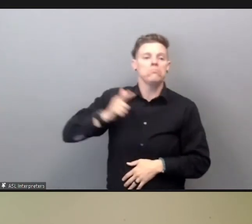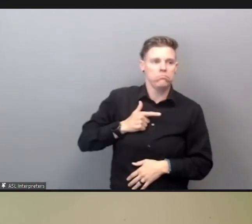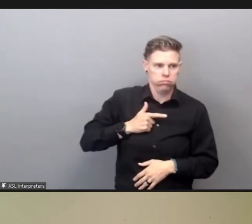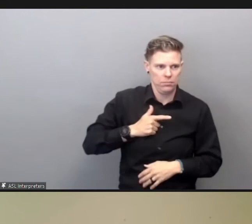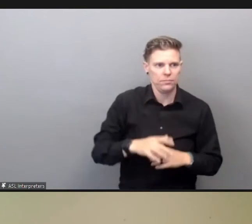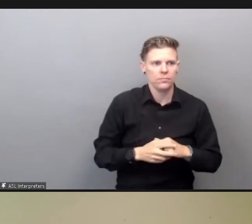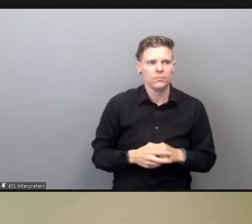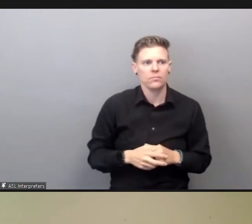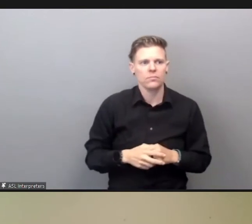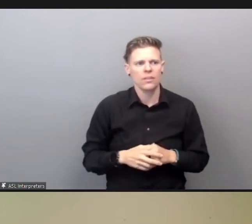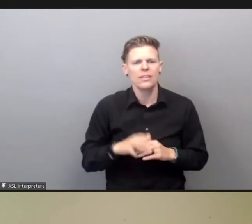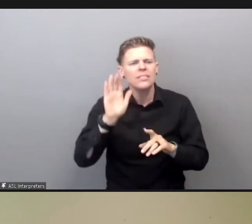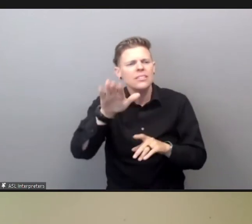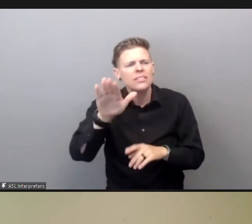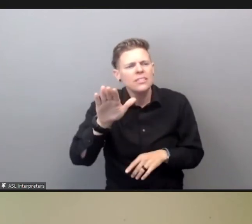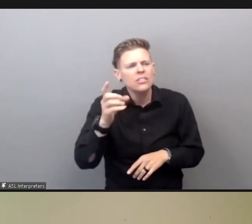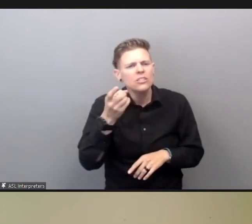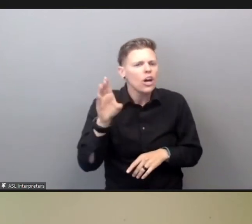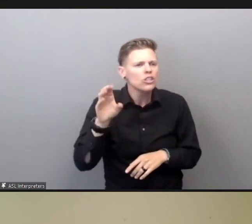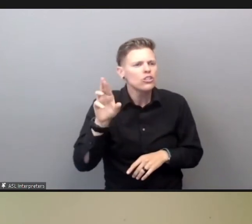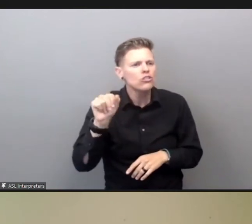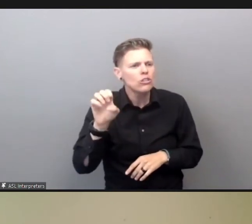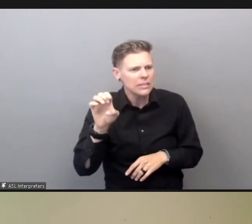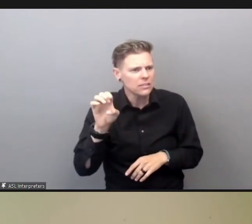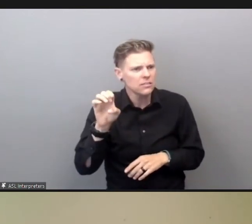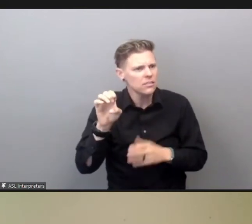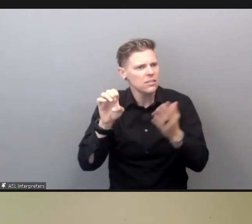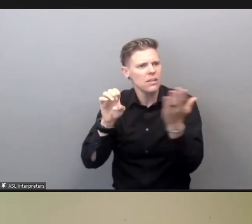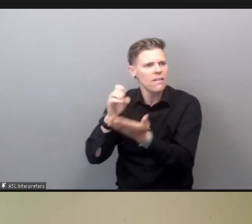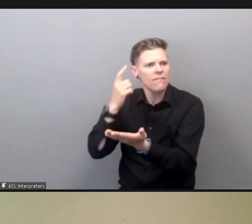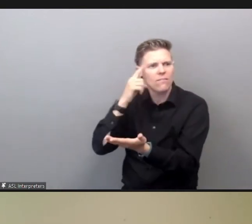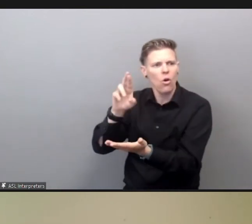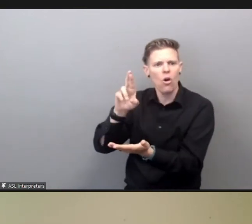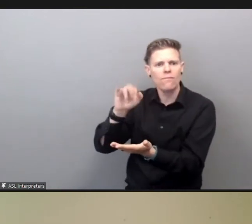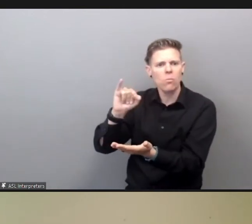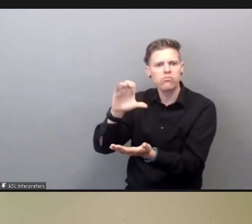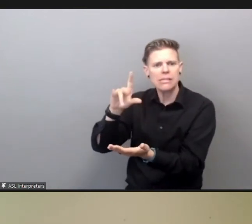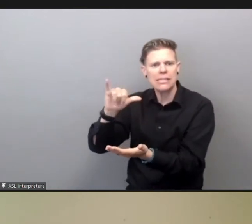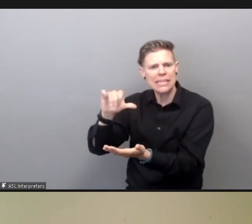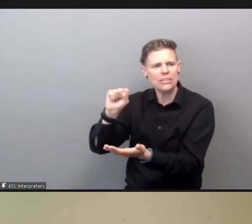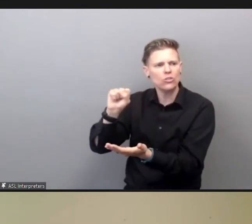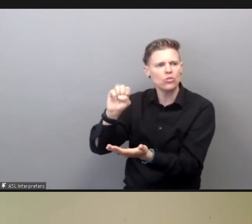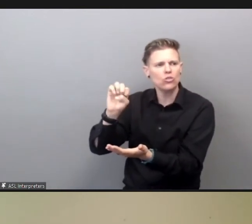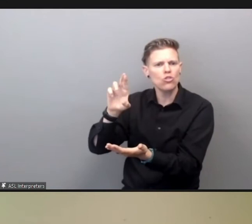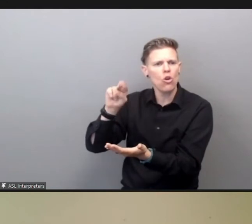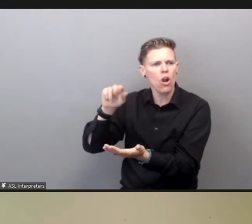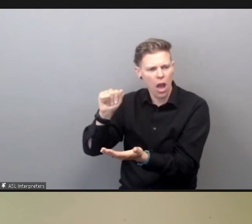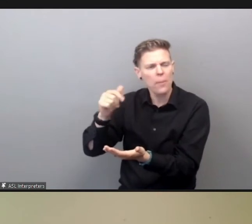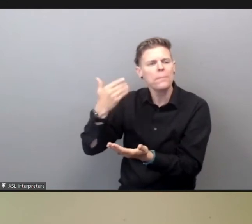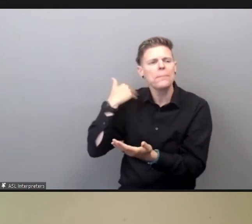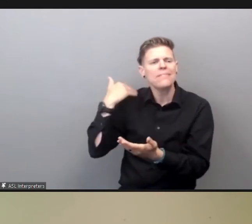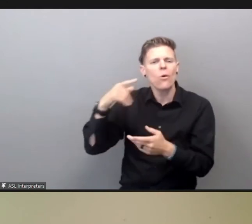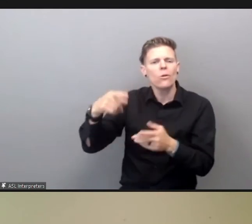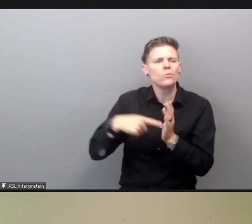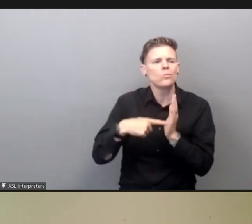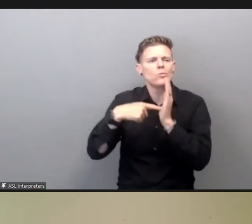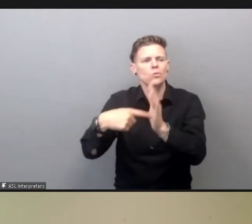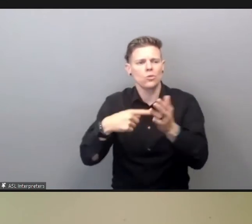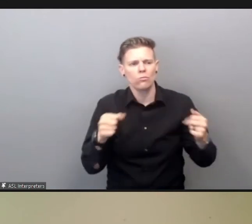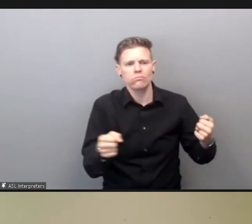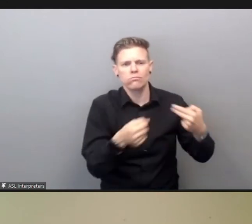he presented all those slides and somebody must want, we had some reporters here who covered the